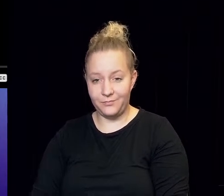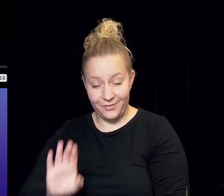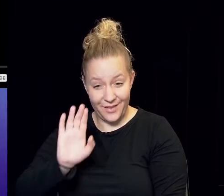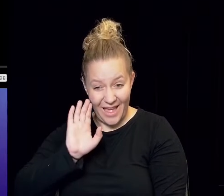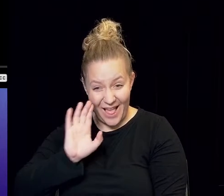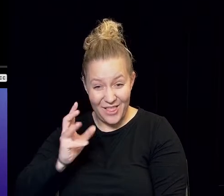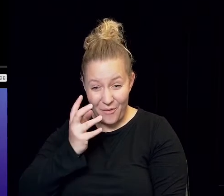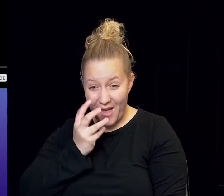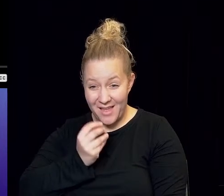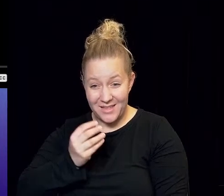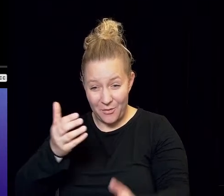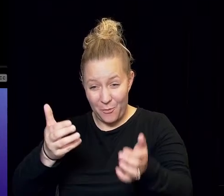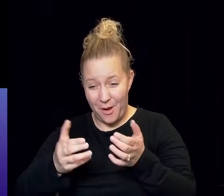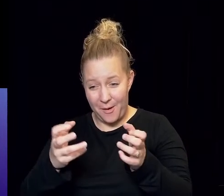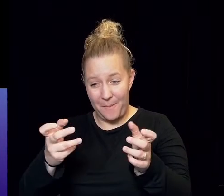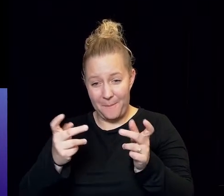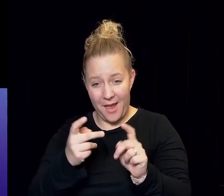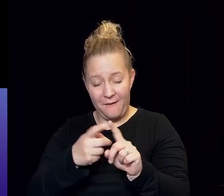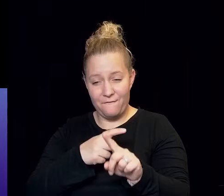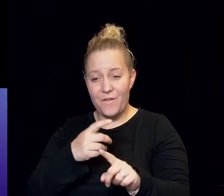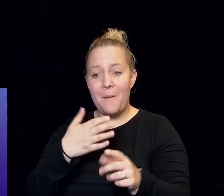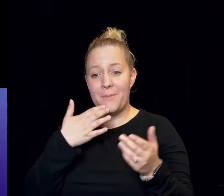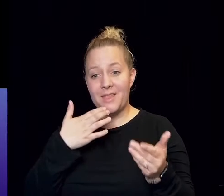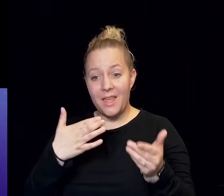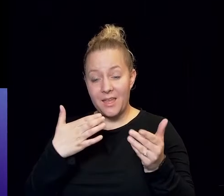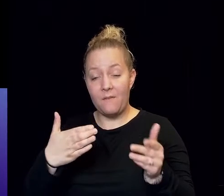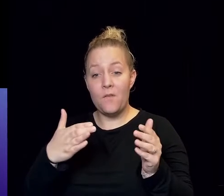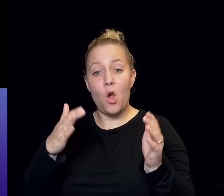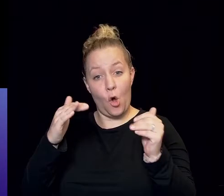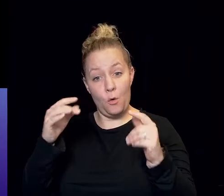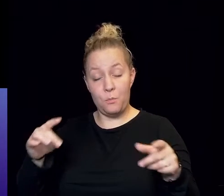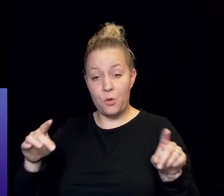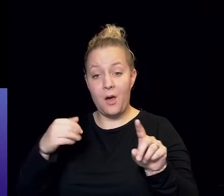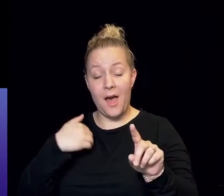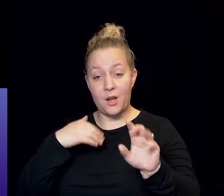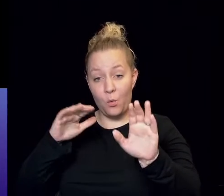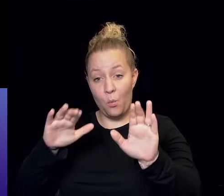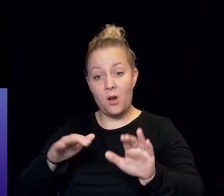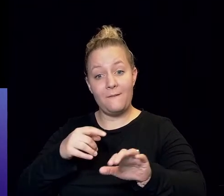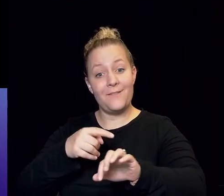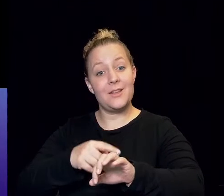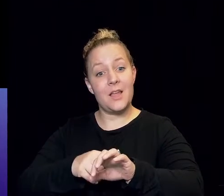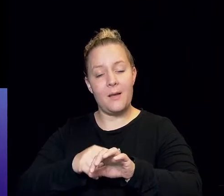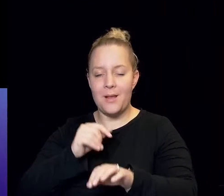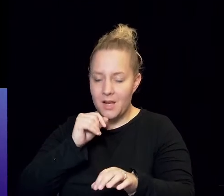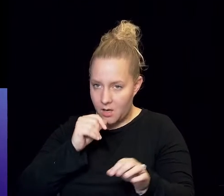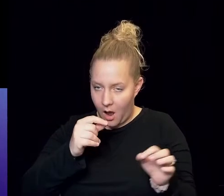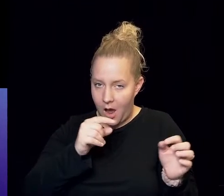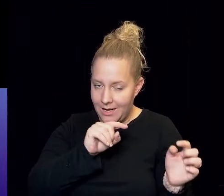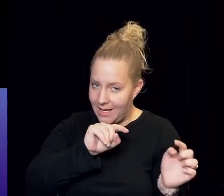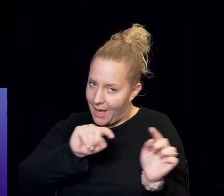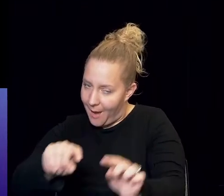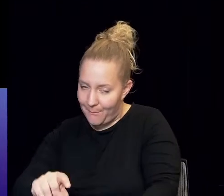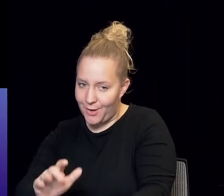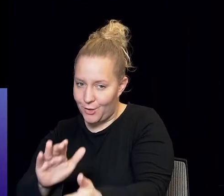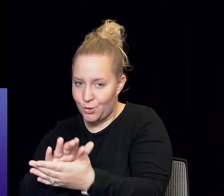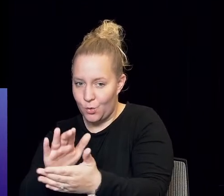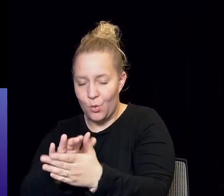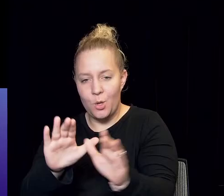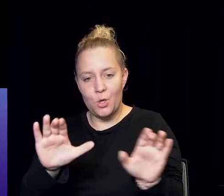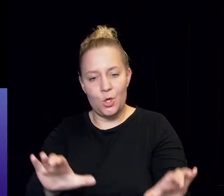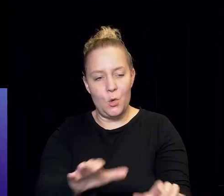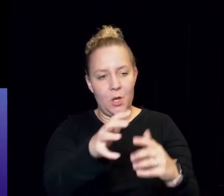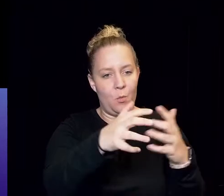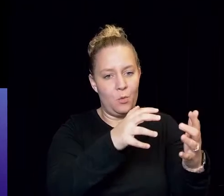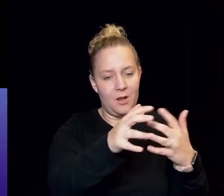Hello Huskies, welcome back from Thanksgiving. Hope you had a wonderful time not coming to school and doing whatever it is that you